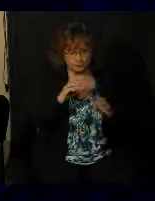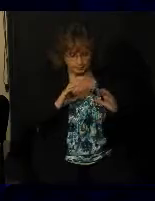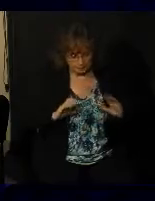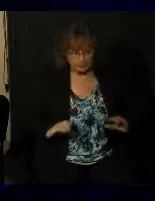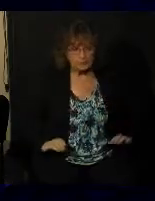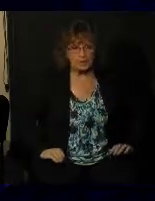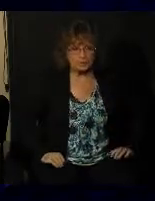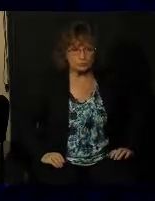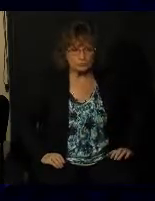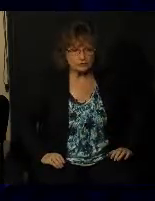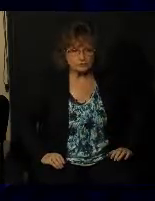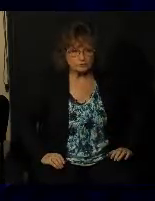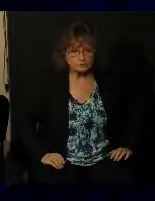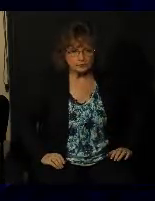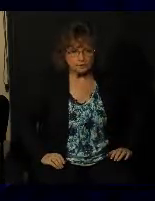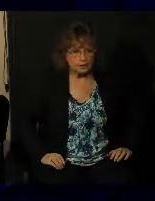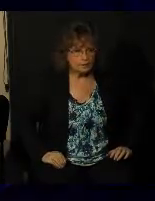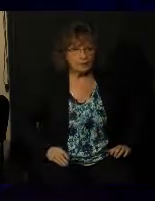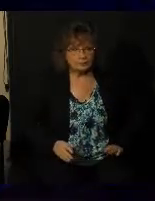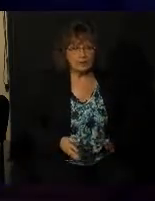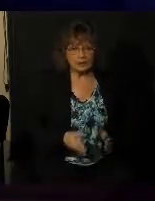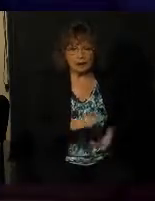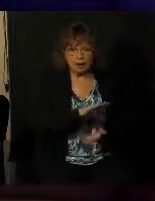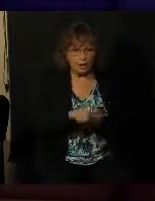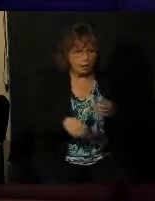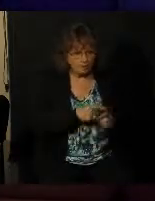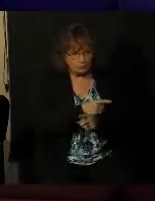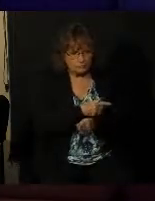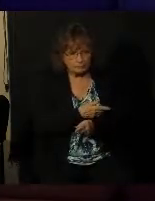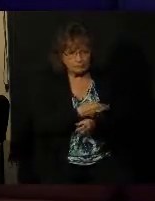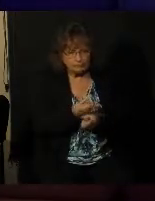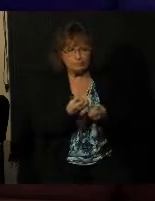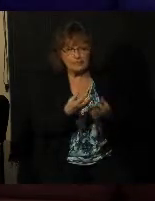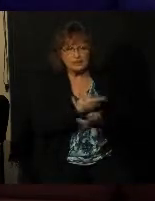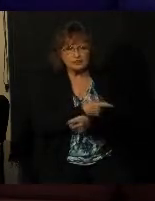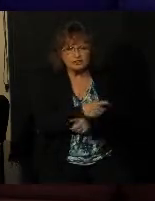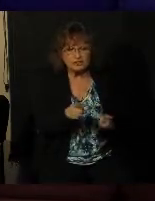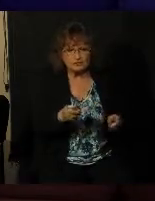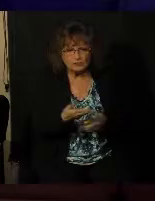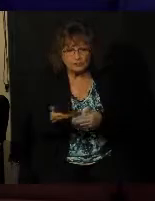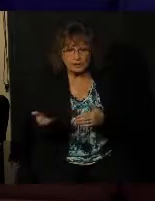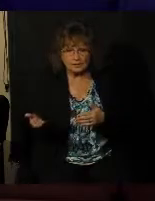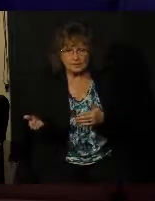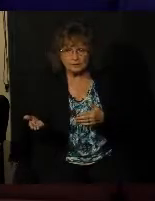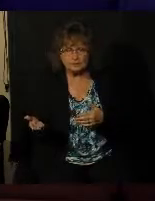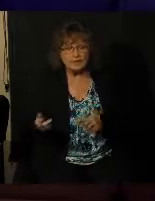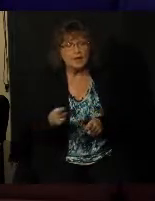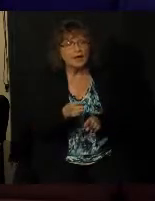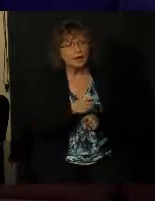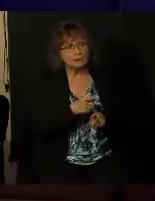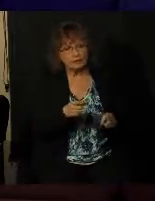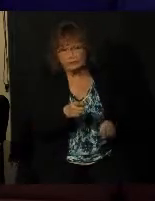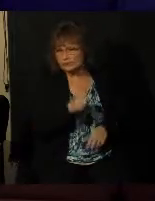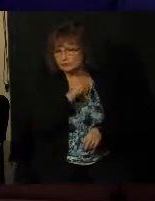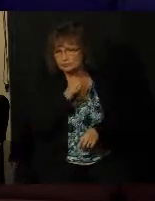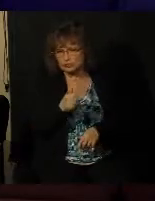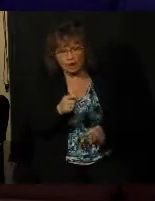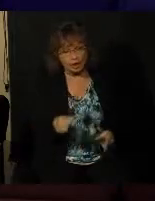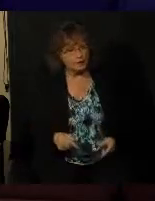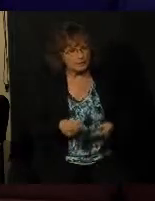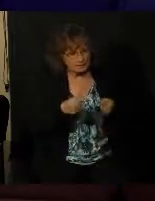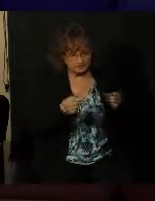them Jesus, we have a hungry belly that is filled, we have a cold back that is warm, and they are